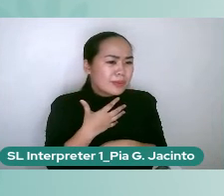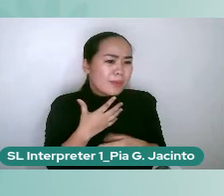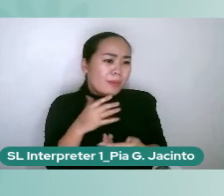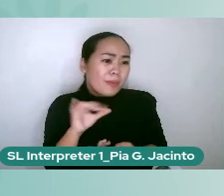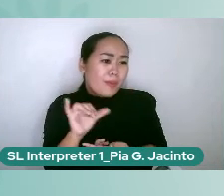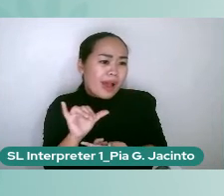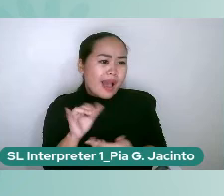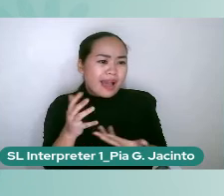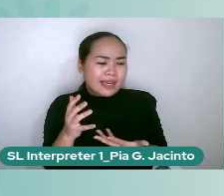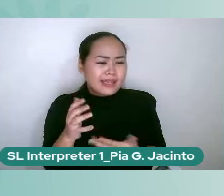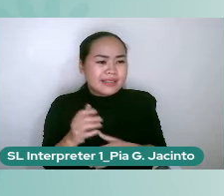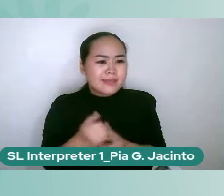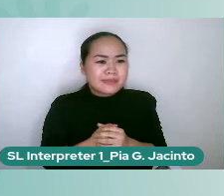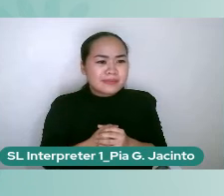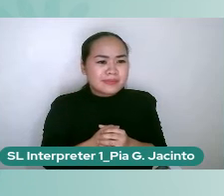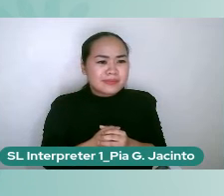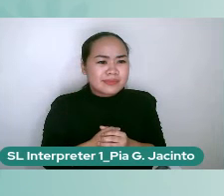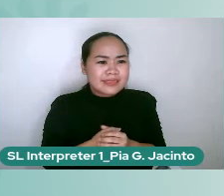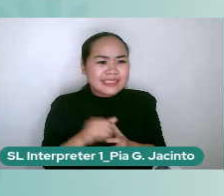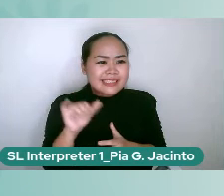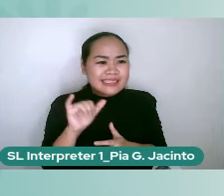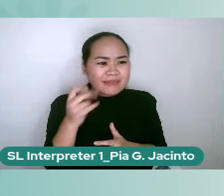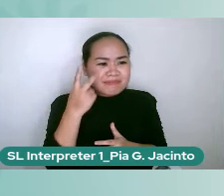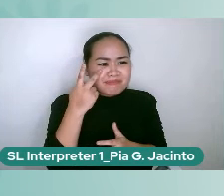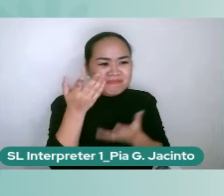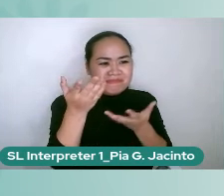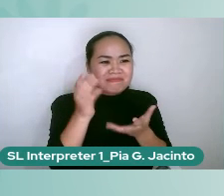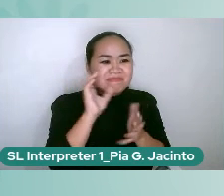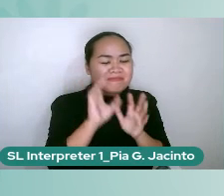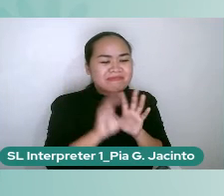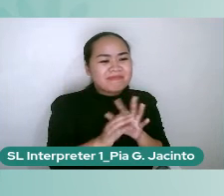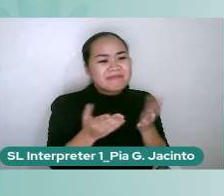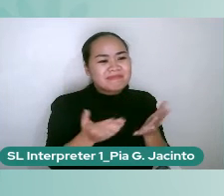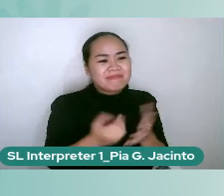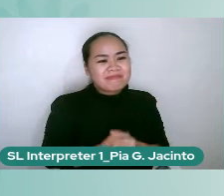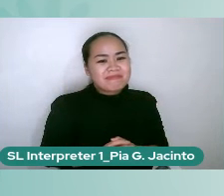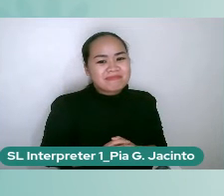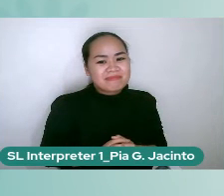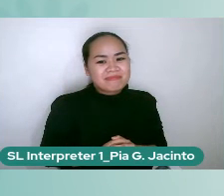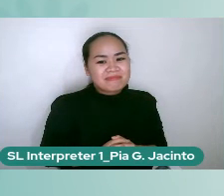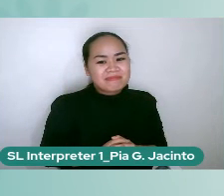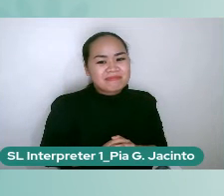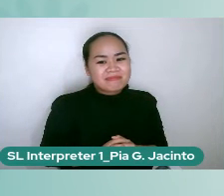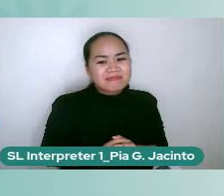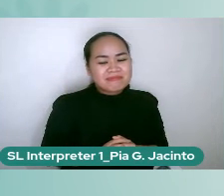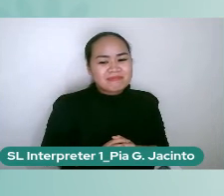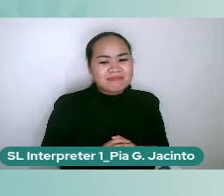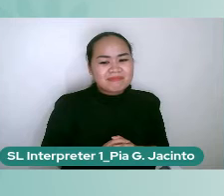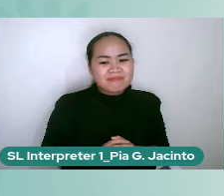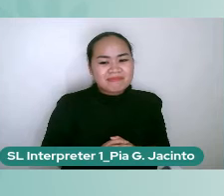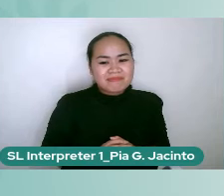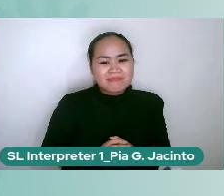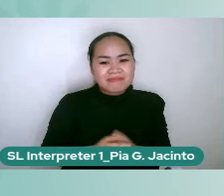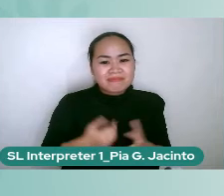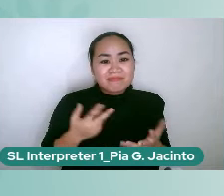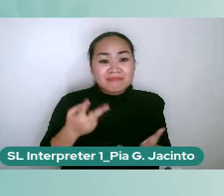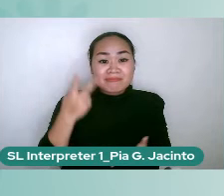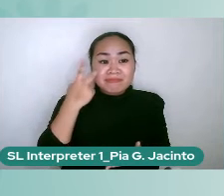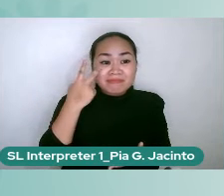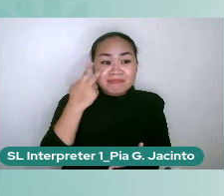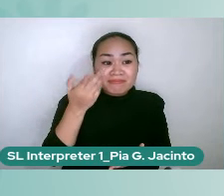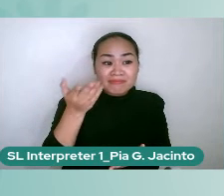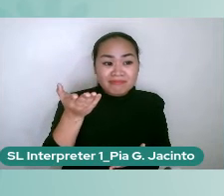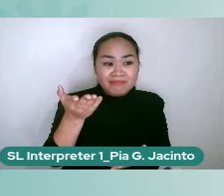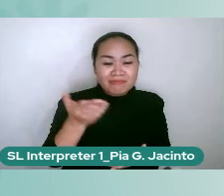plotted against the inverse of specificity. So being up here at the very top left-hand corner is